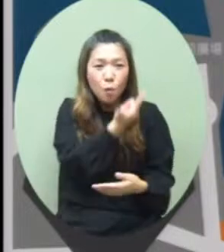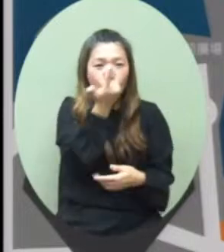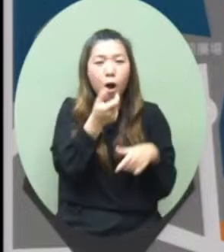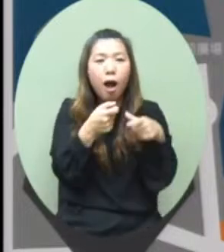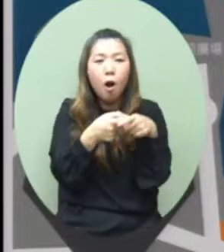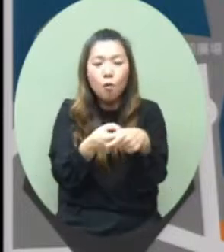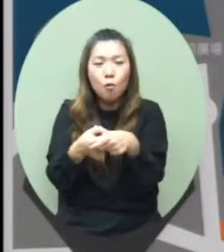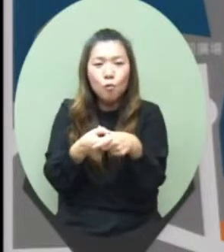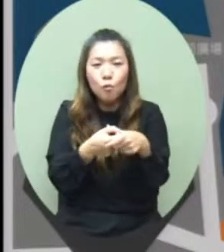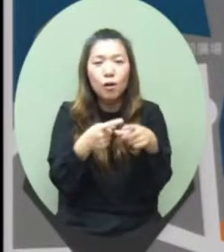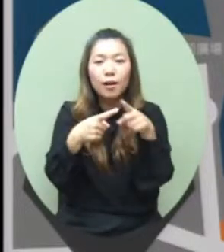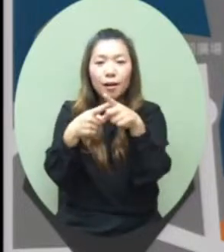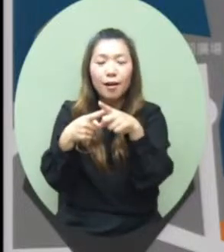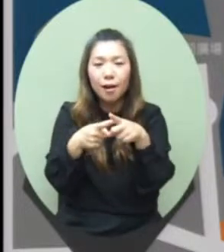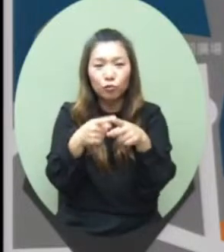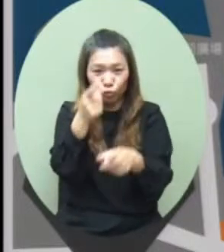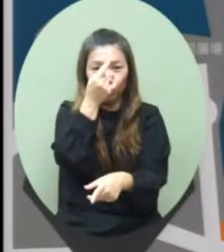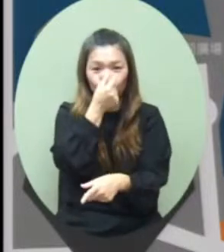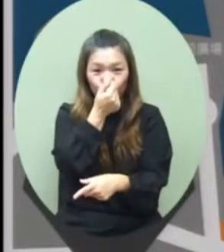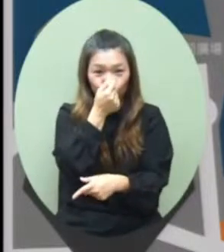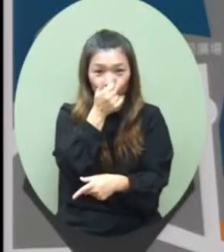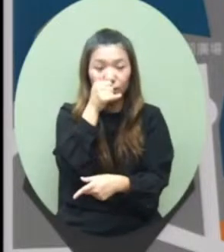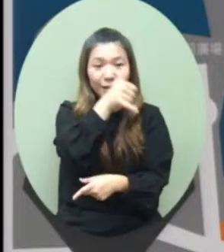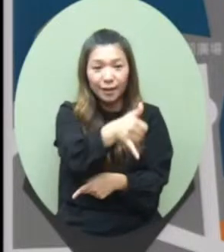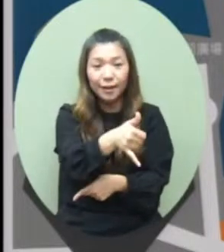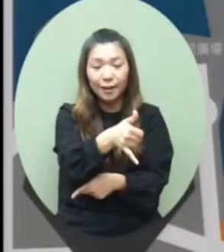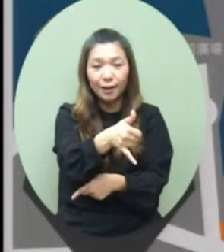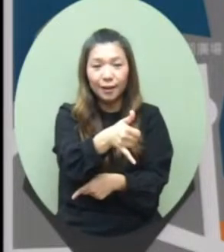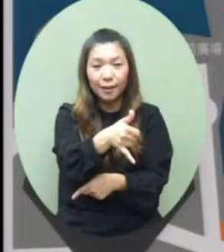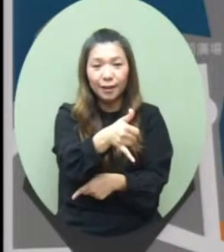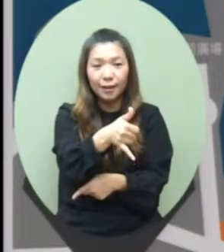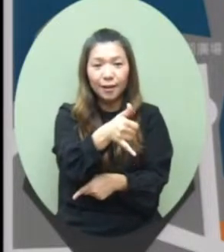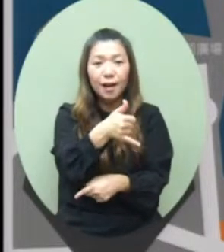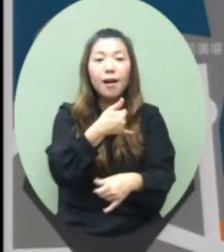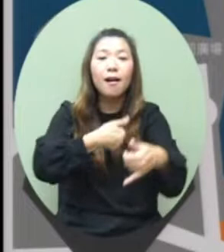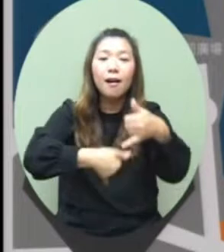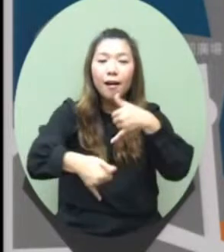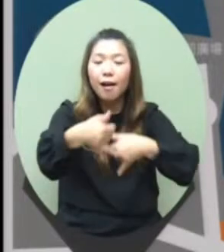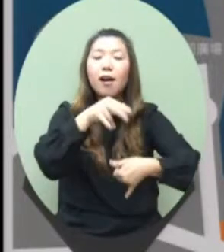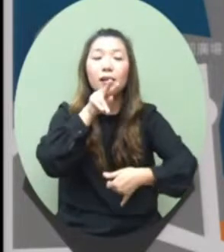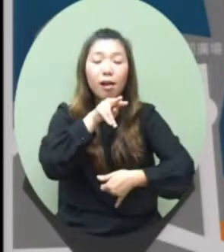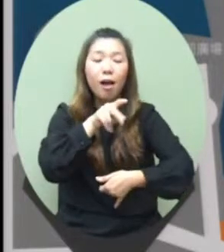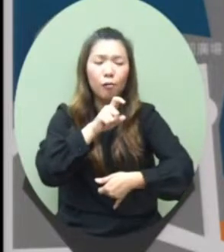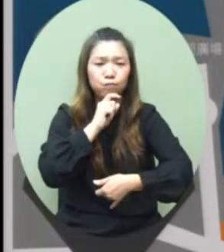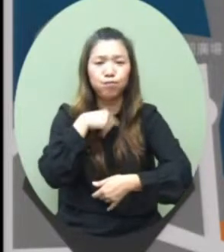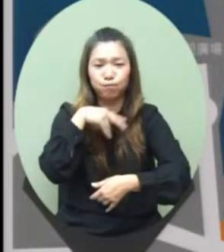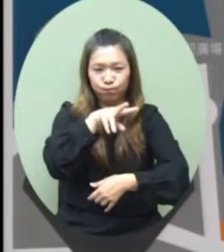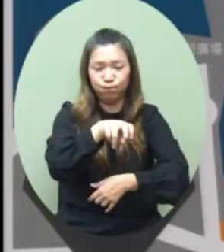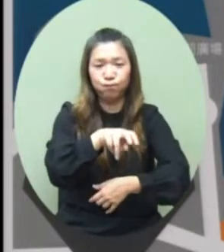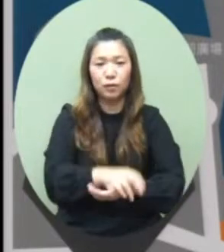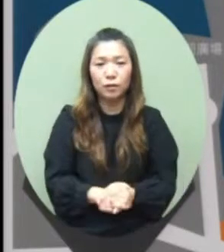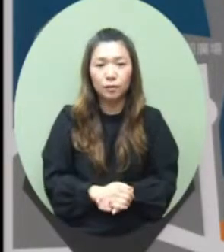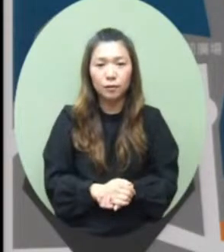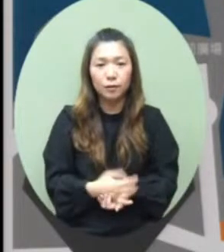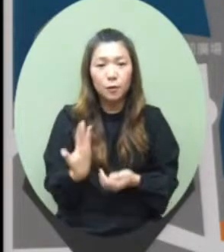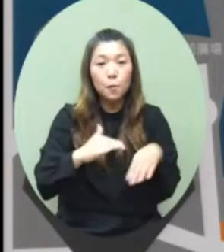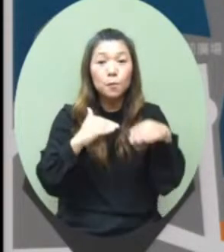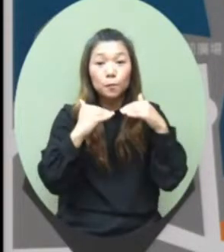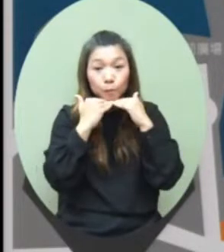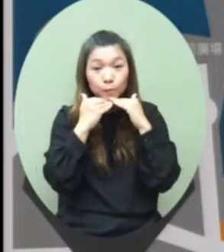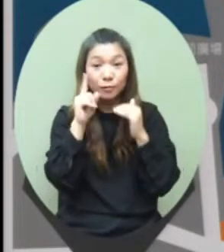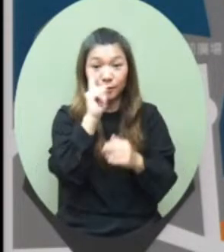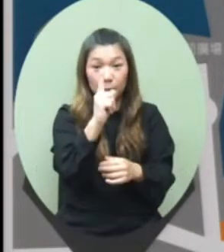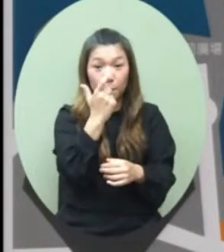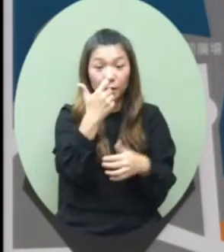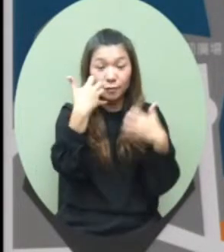attempt and a new event. For this long promenade, a lot of public actually walk along this